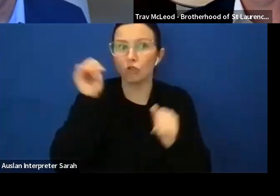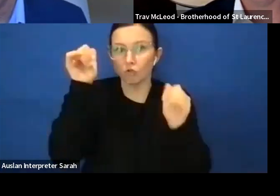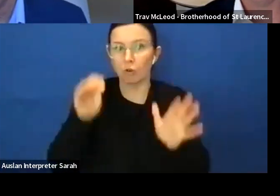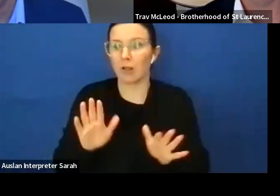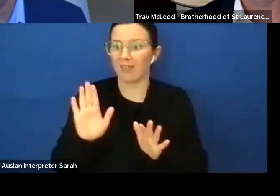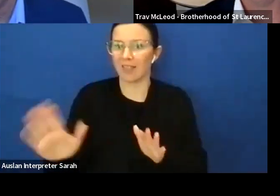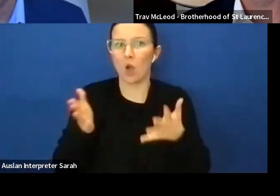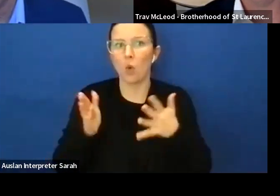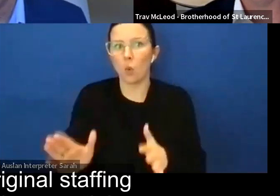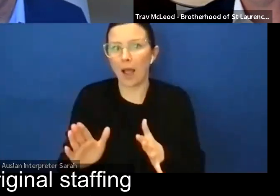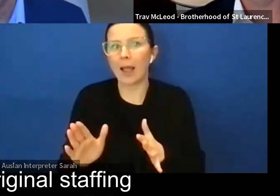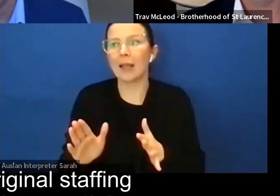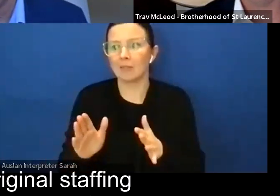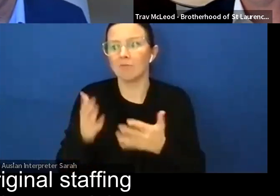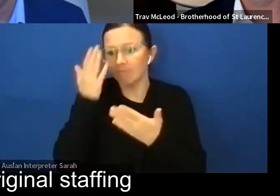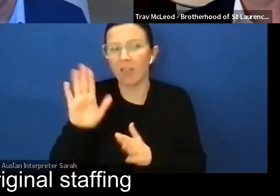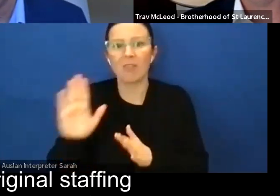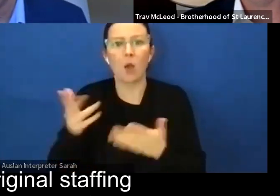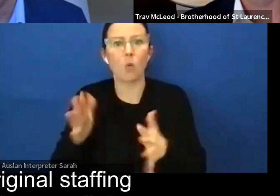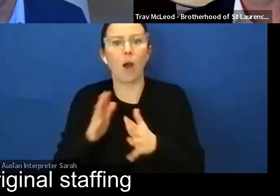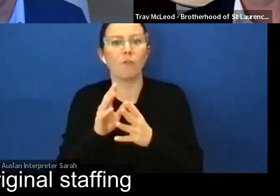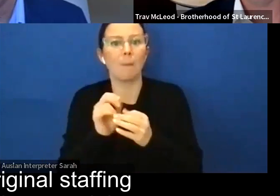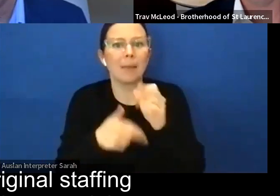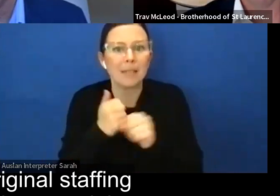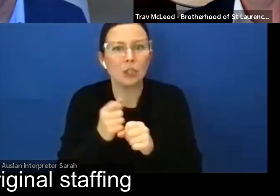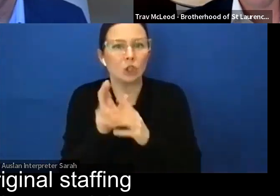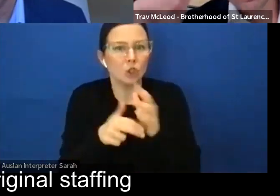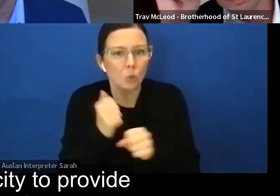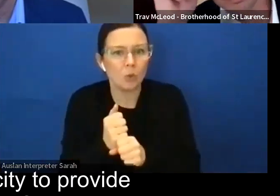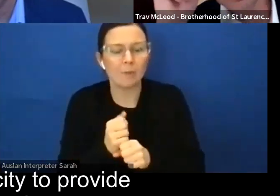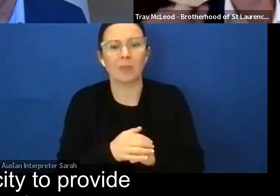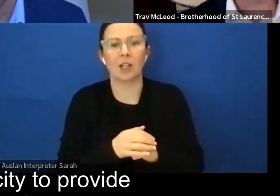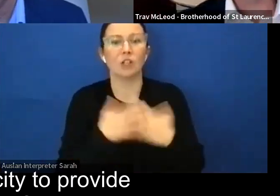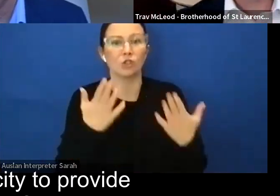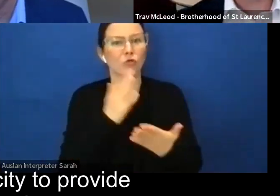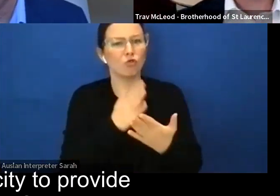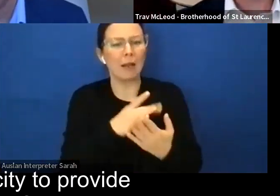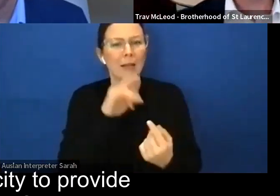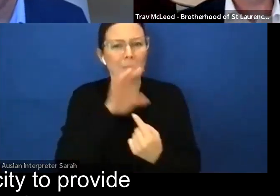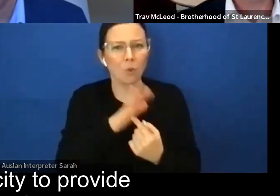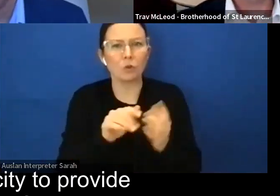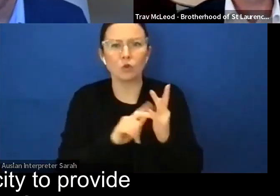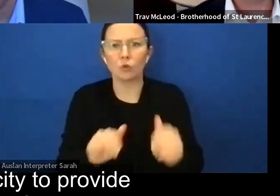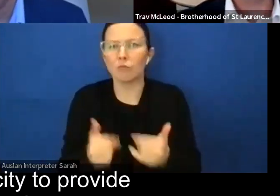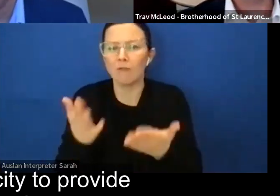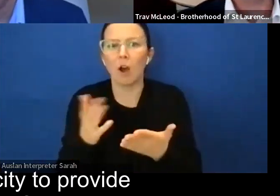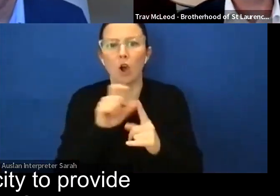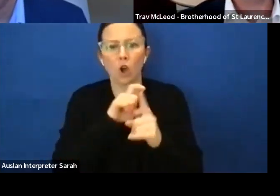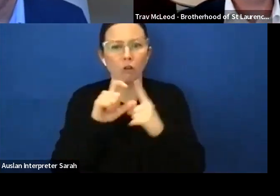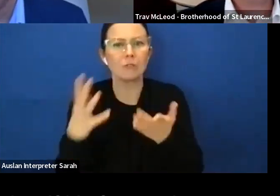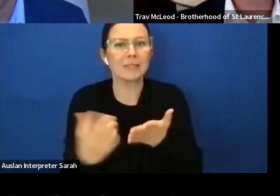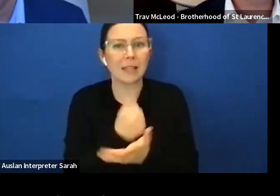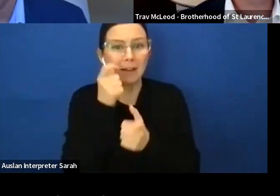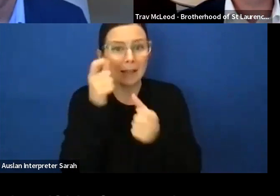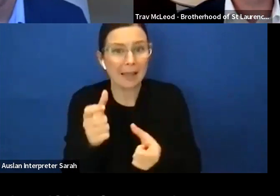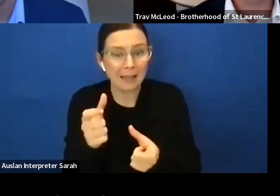being. So local Aboriginal staffing of services is essential to their capacity to provide culturally safe care.